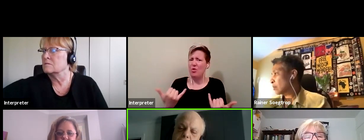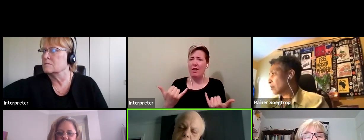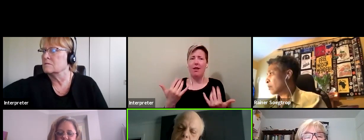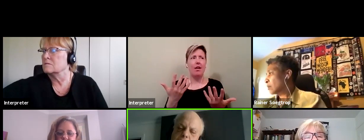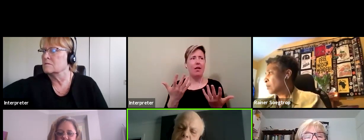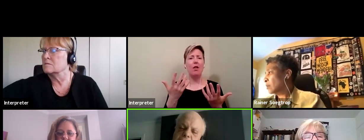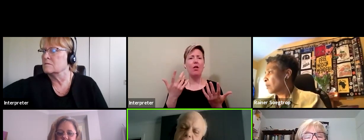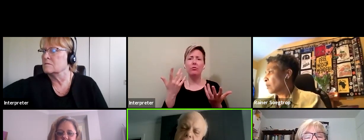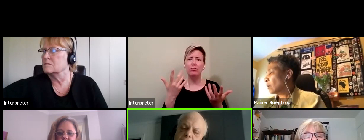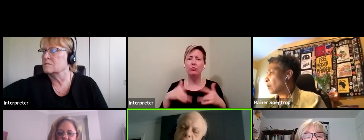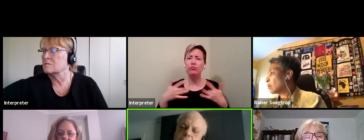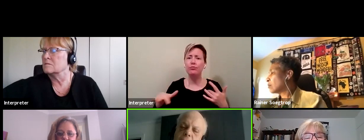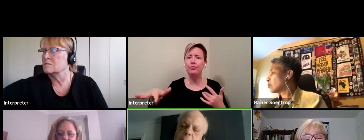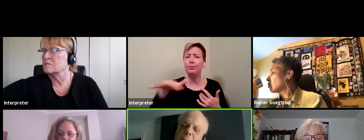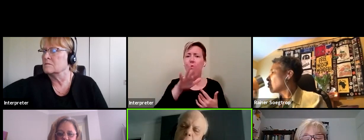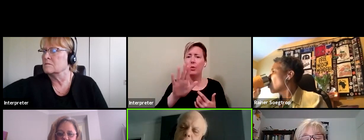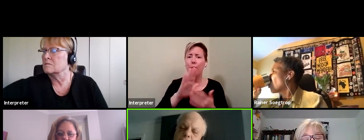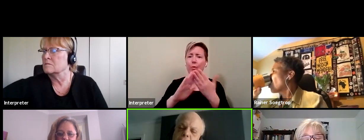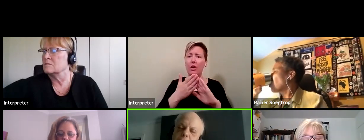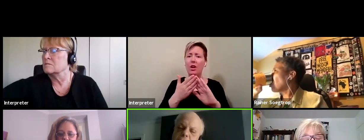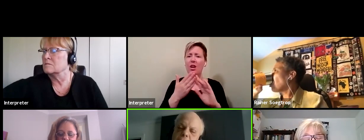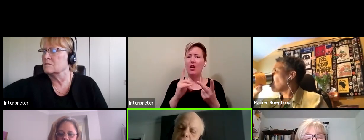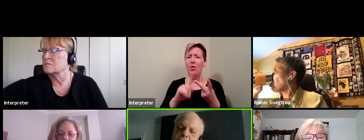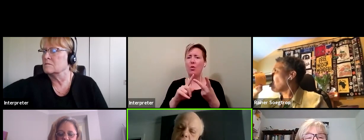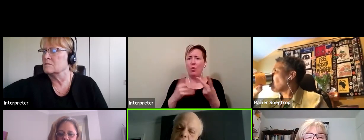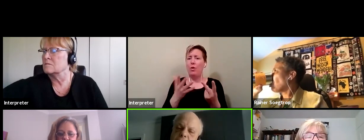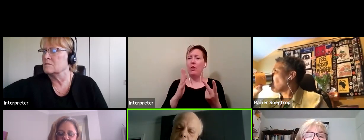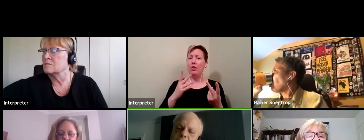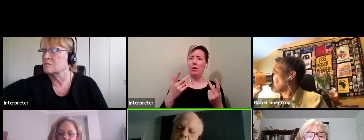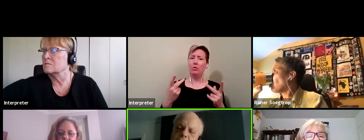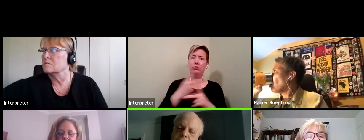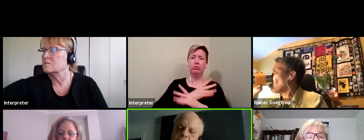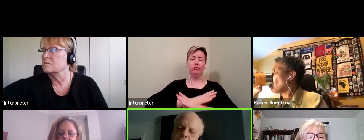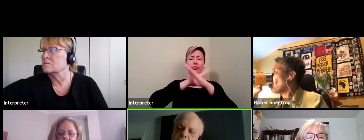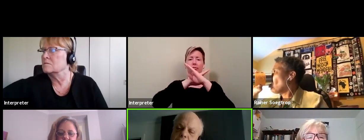added hardships facing people with disabilities